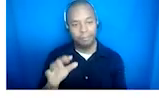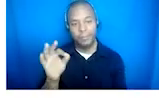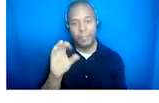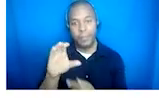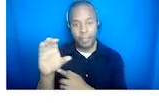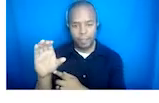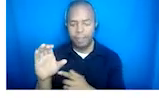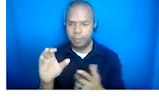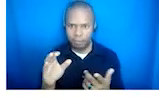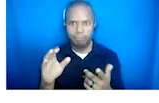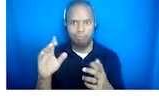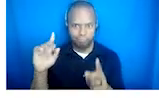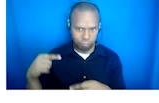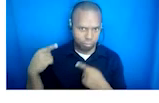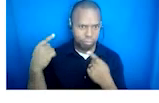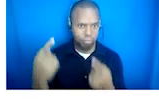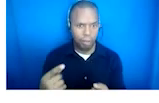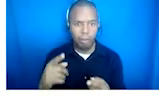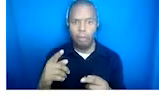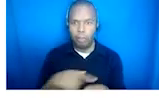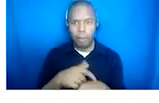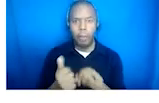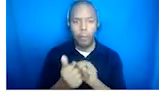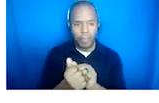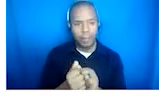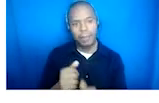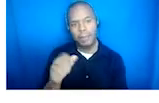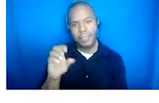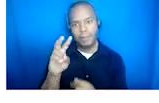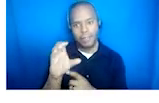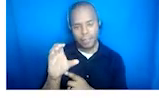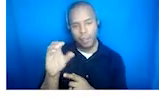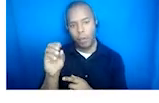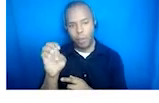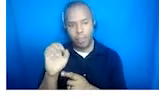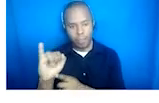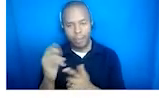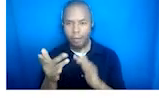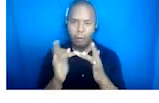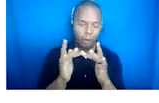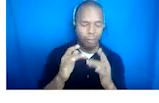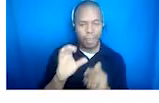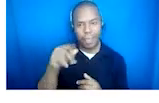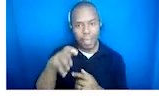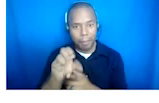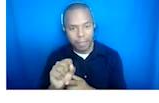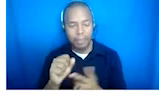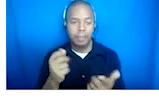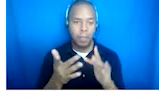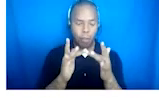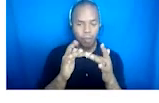long history with CVC-OEI. That's California Virtual Campus Online Education Initiative,